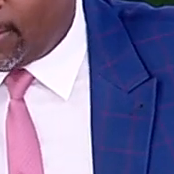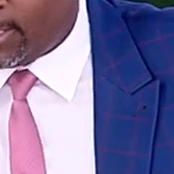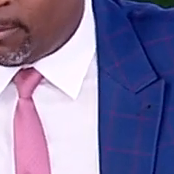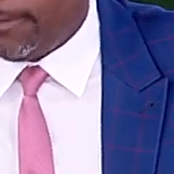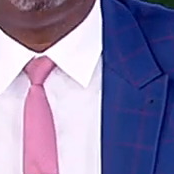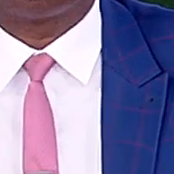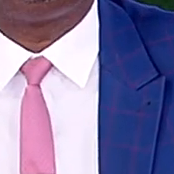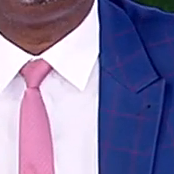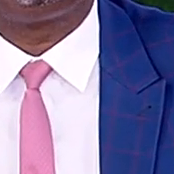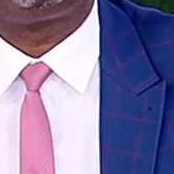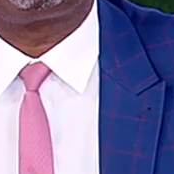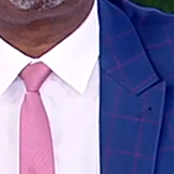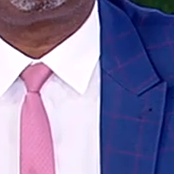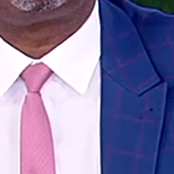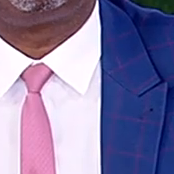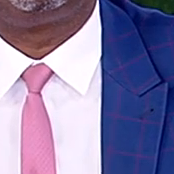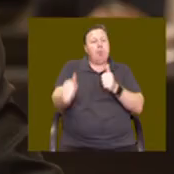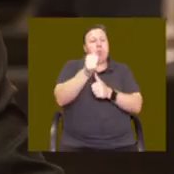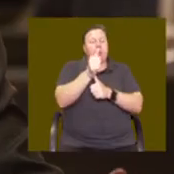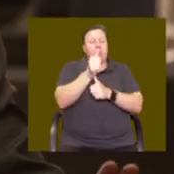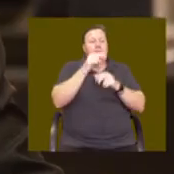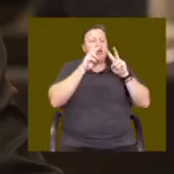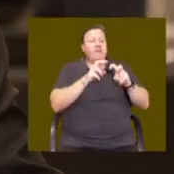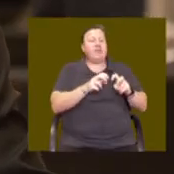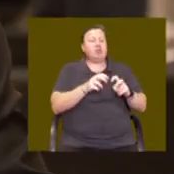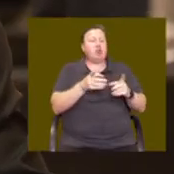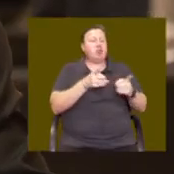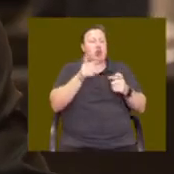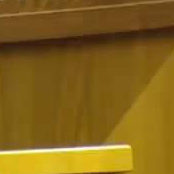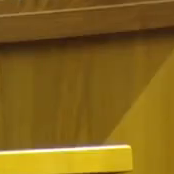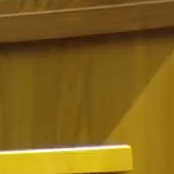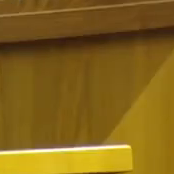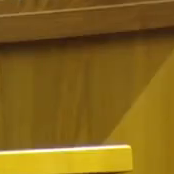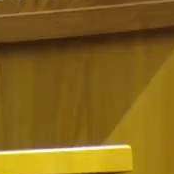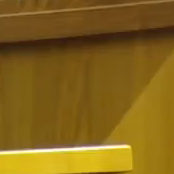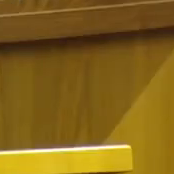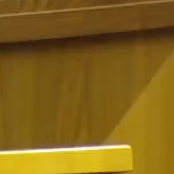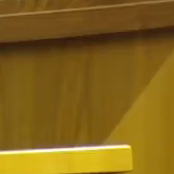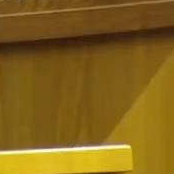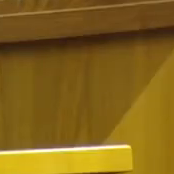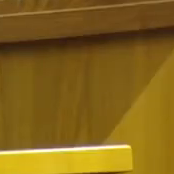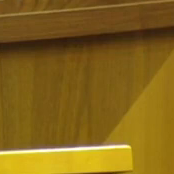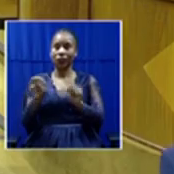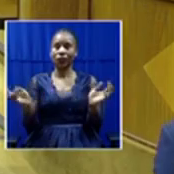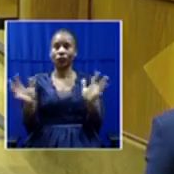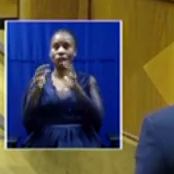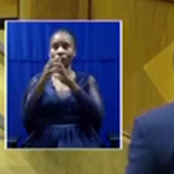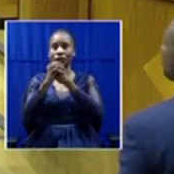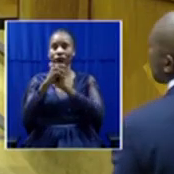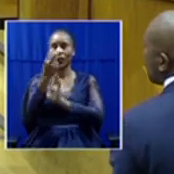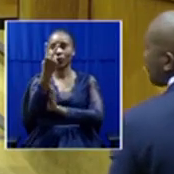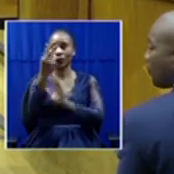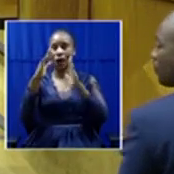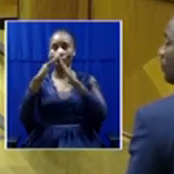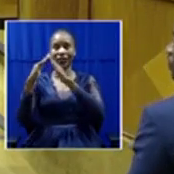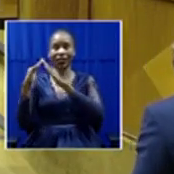the current assembly? No, but why should we dissolve ourselves when we've done nothing wrong? There's only one man in the dock here, and that's the president.